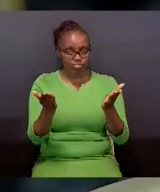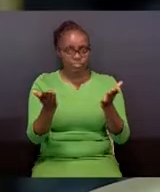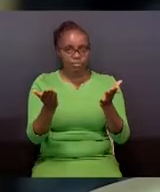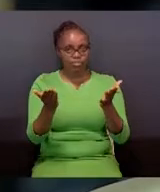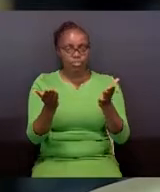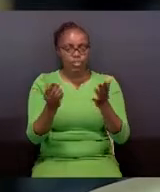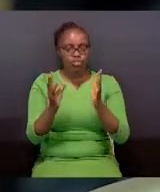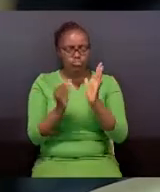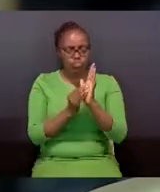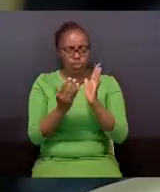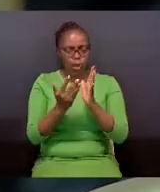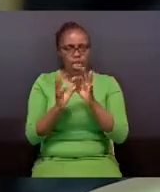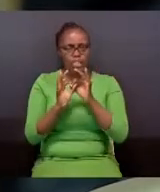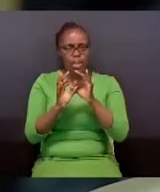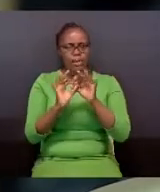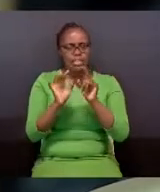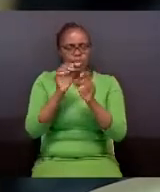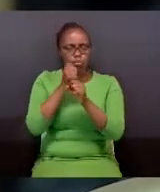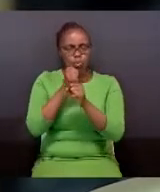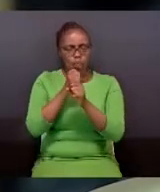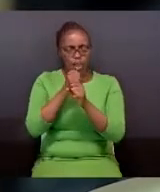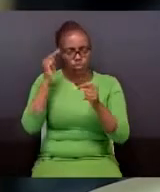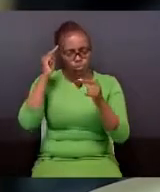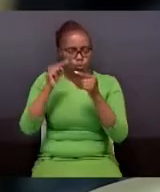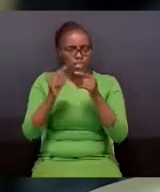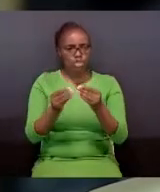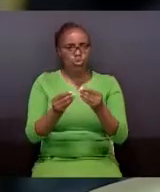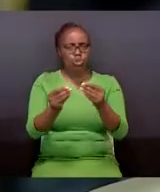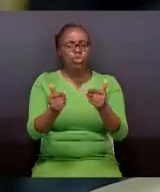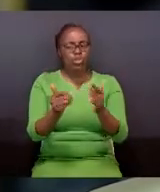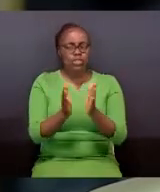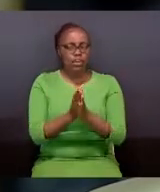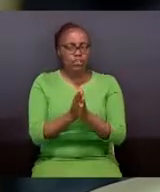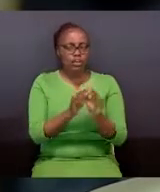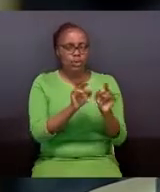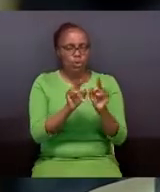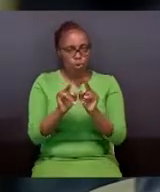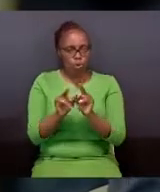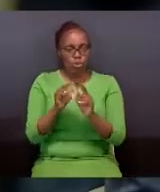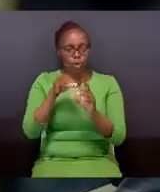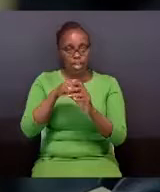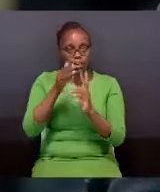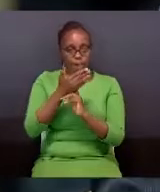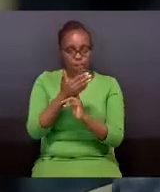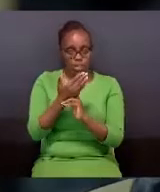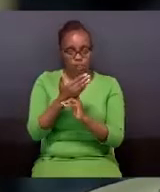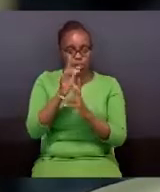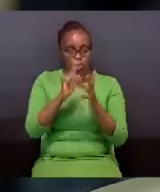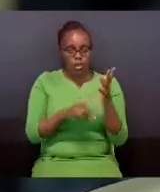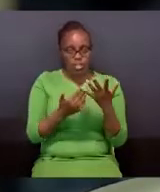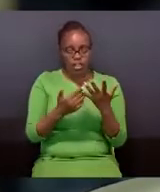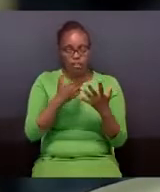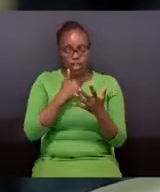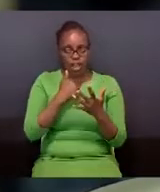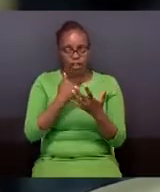put them where they belong as you work on solutions. And in between, being happy